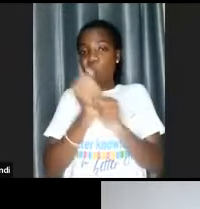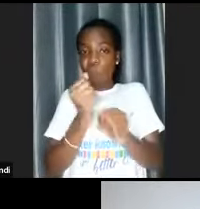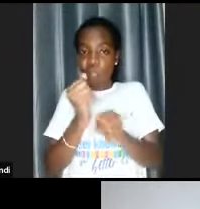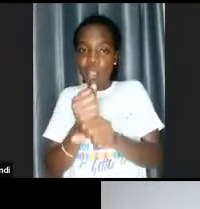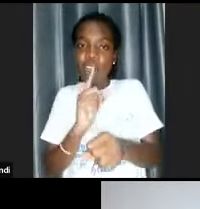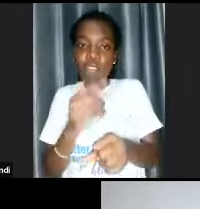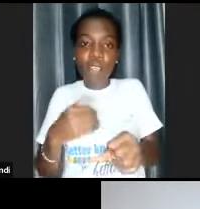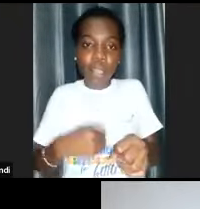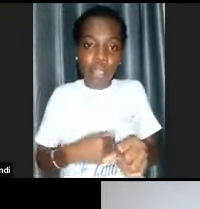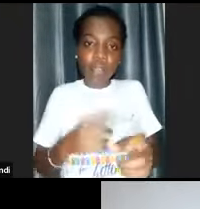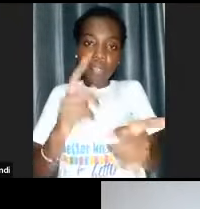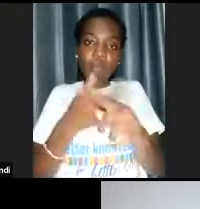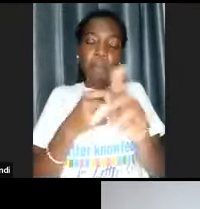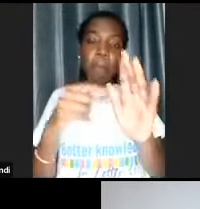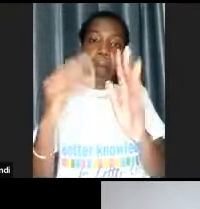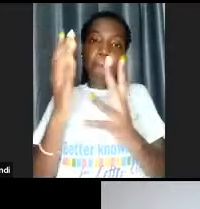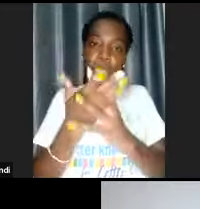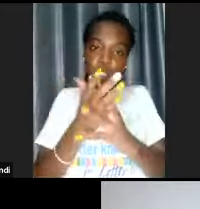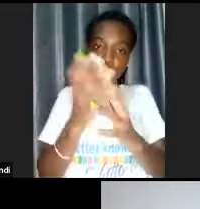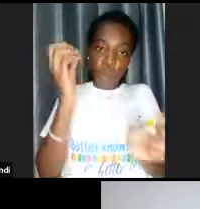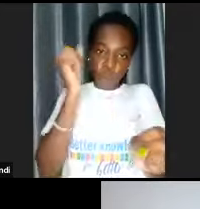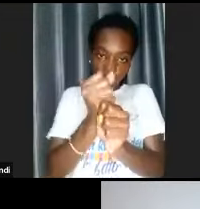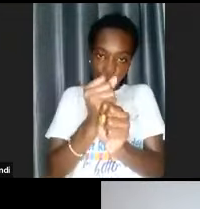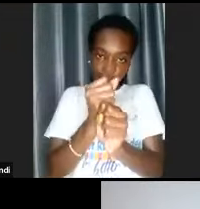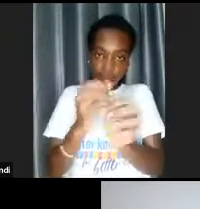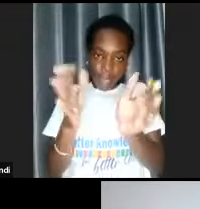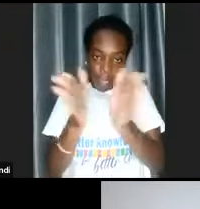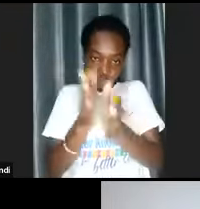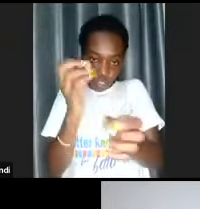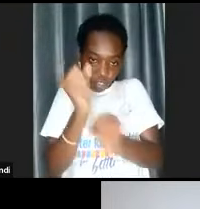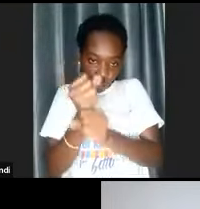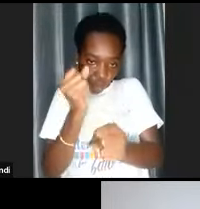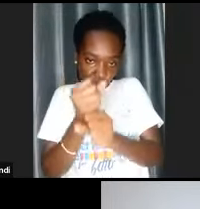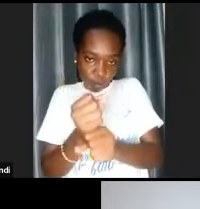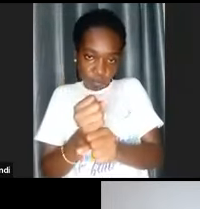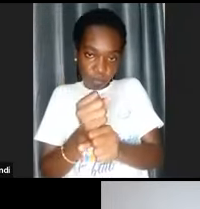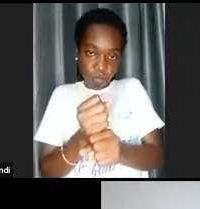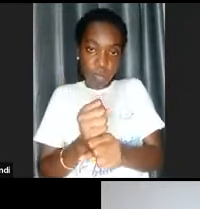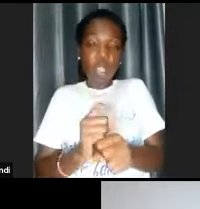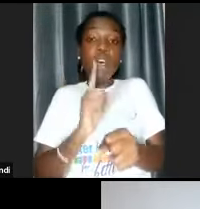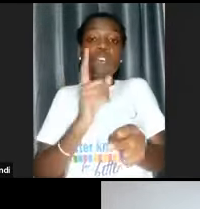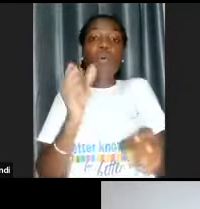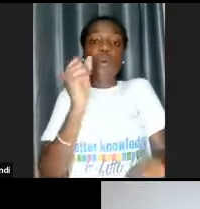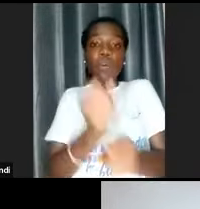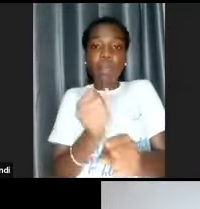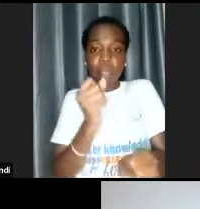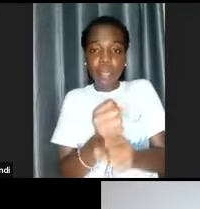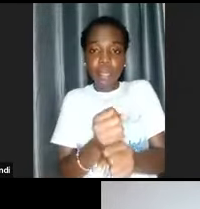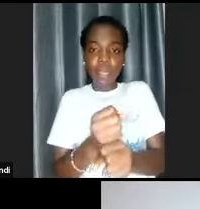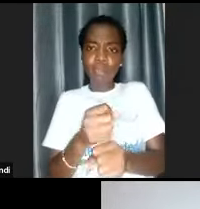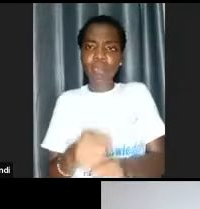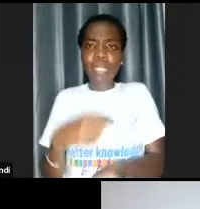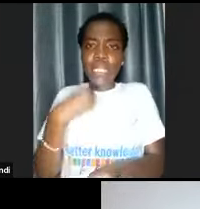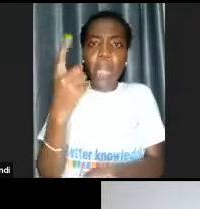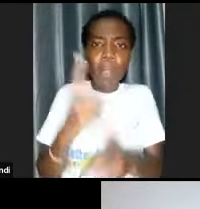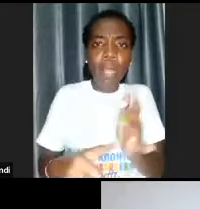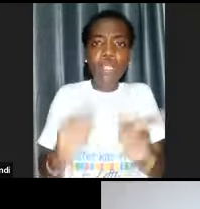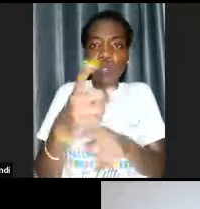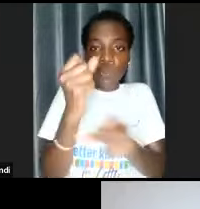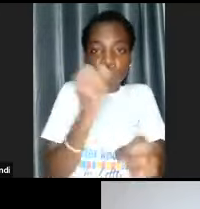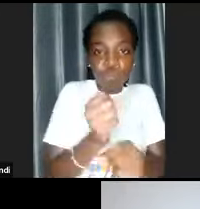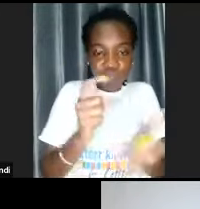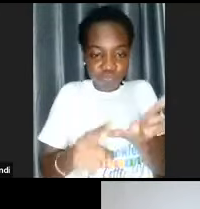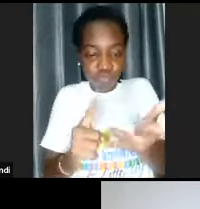difference between work and job and career. Work is what you're told to do because you're good at it and maybe you are qualified for